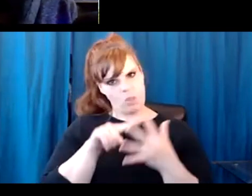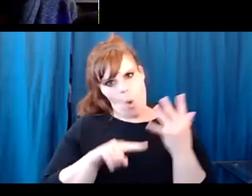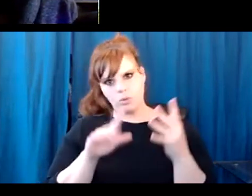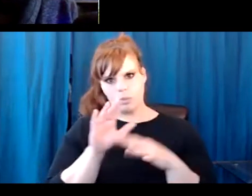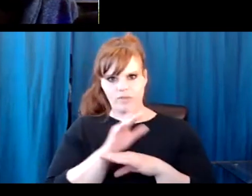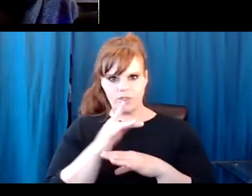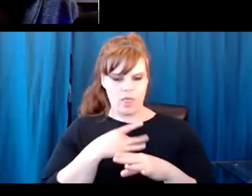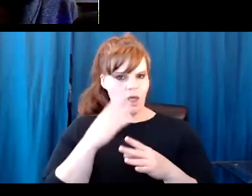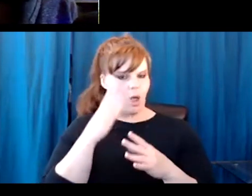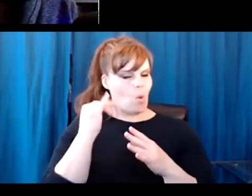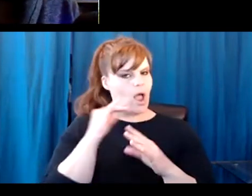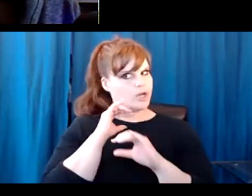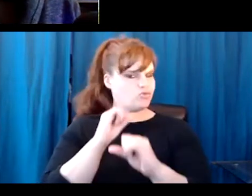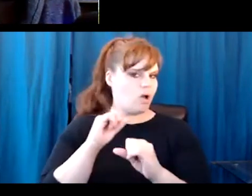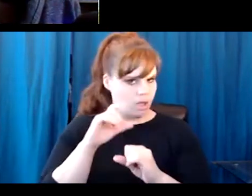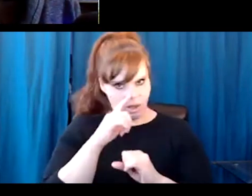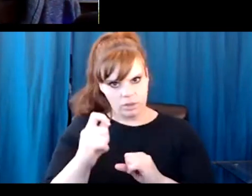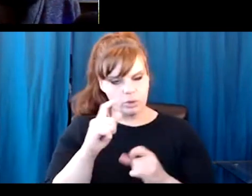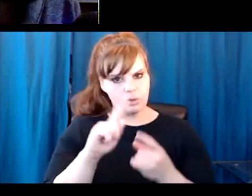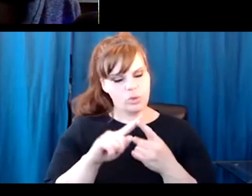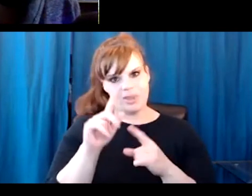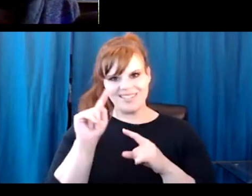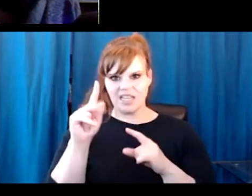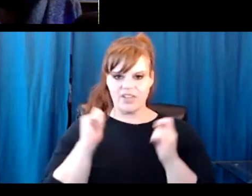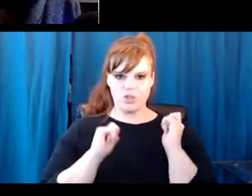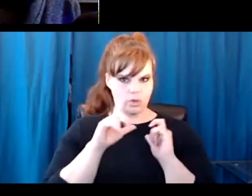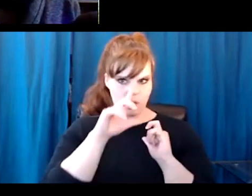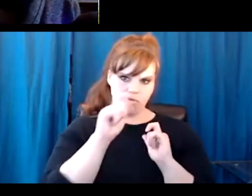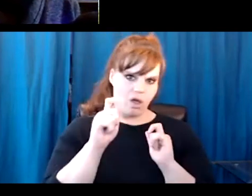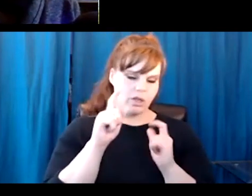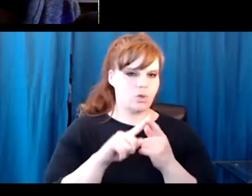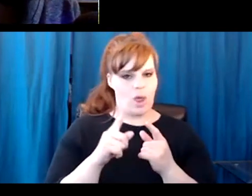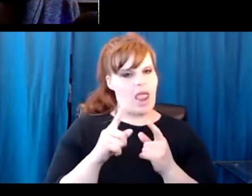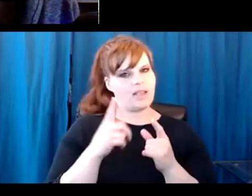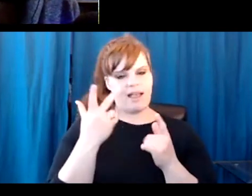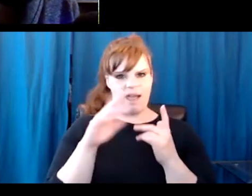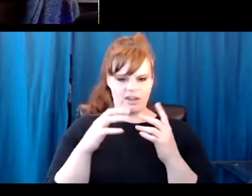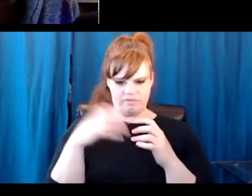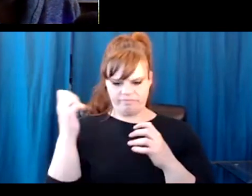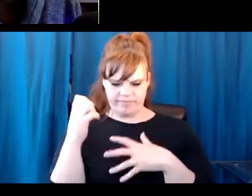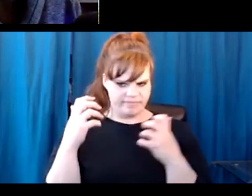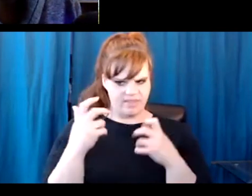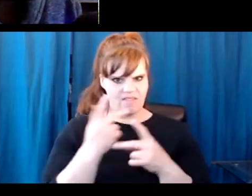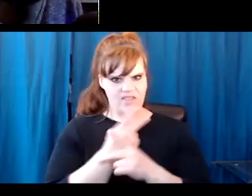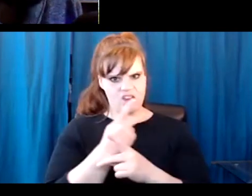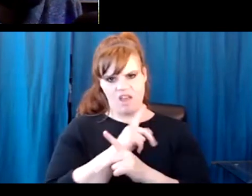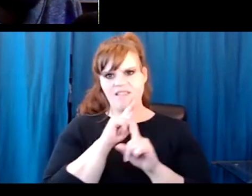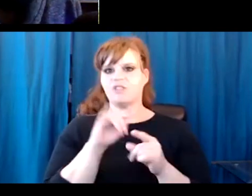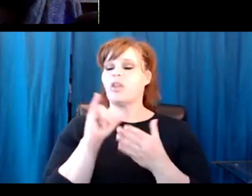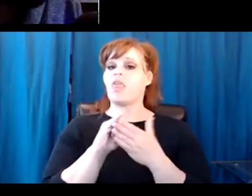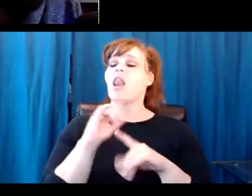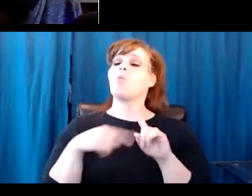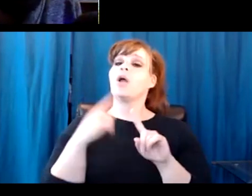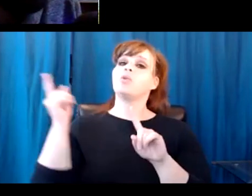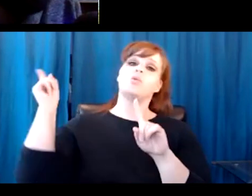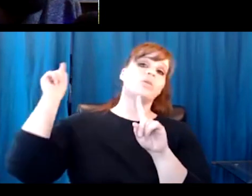to the TV shows that you're drawn to? And try to sort of unpack the answers to that. And then once you get down to that,